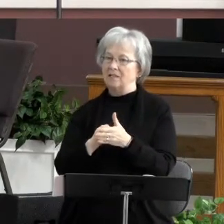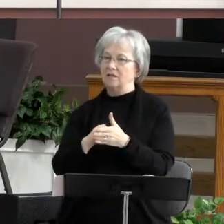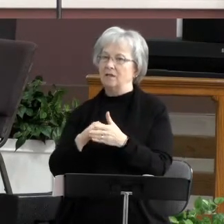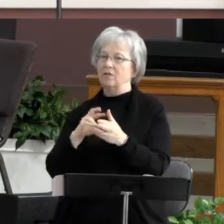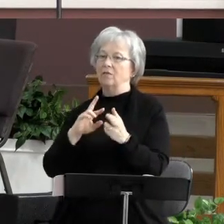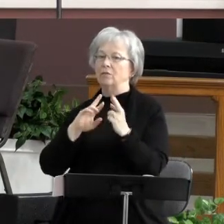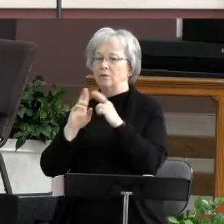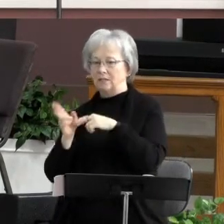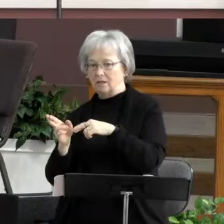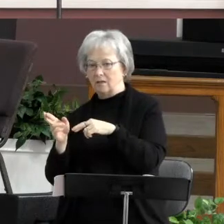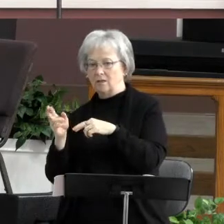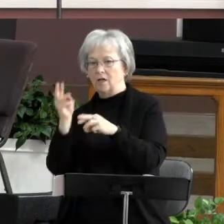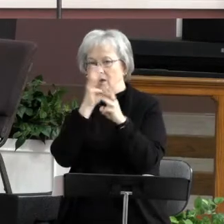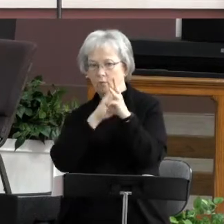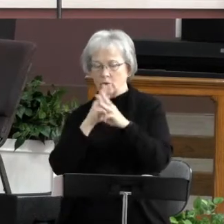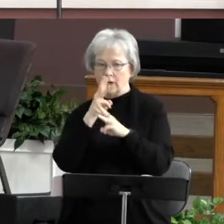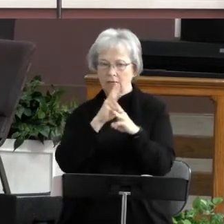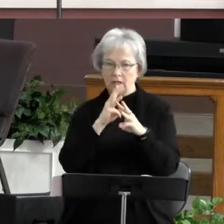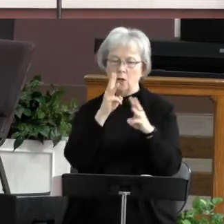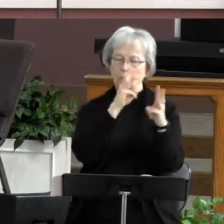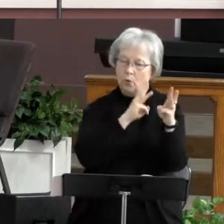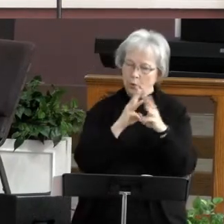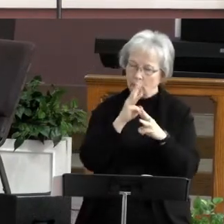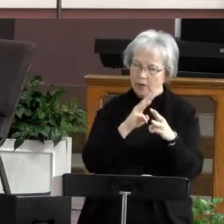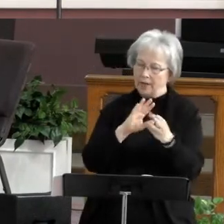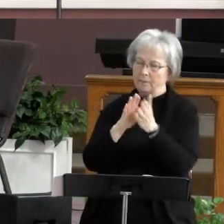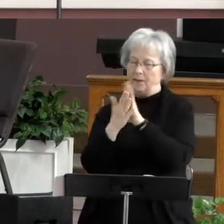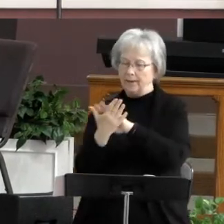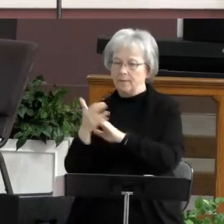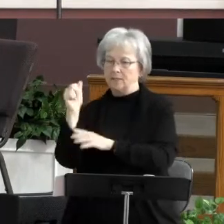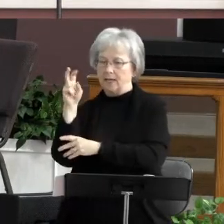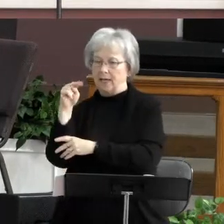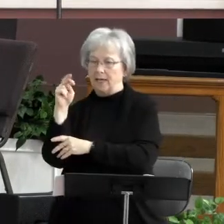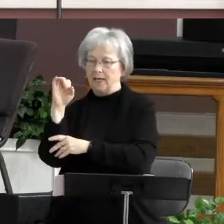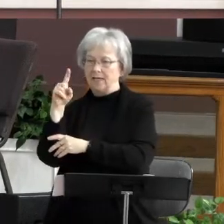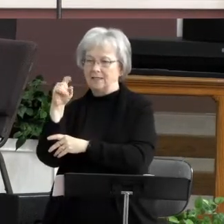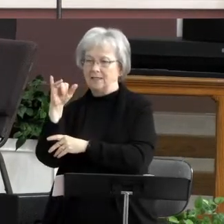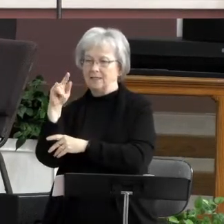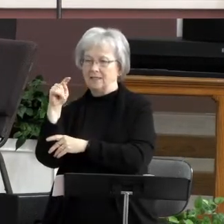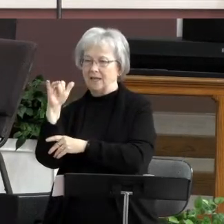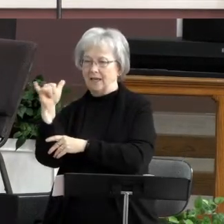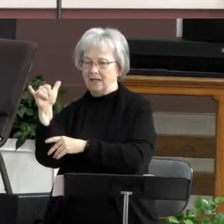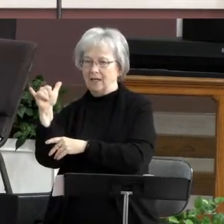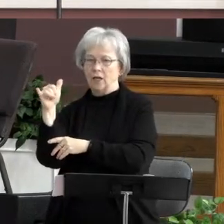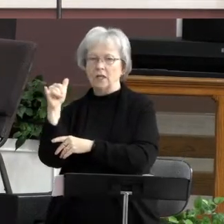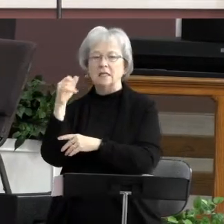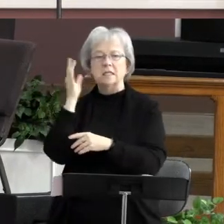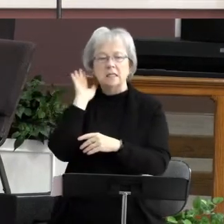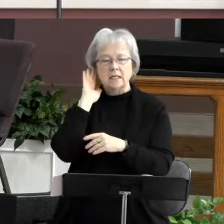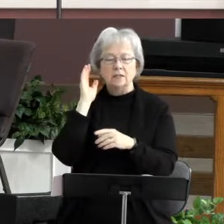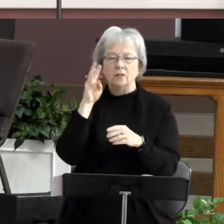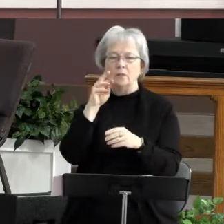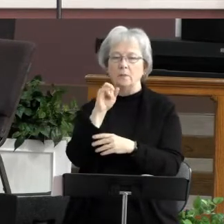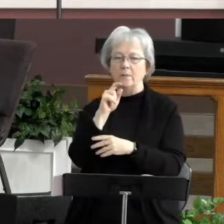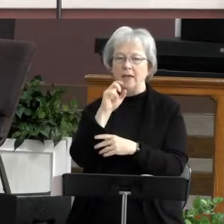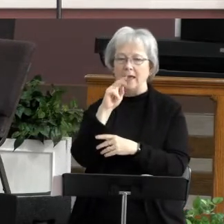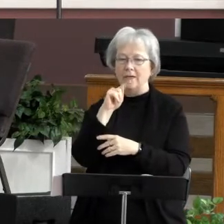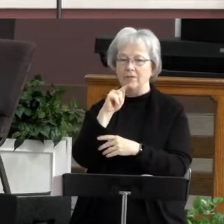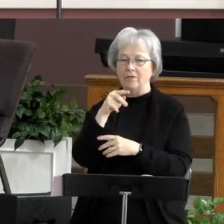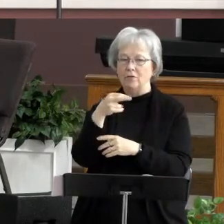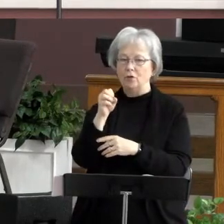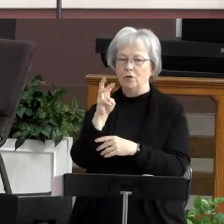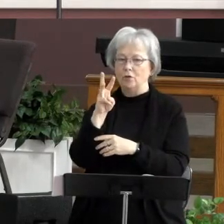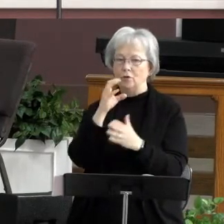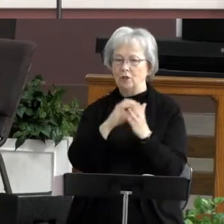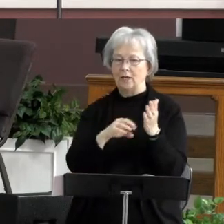talked about worrying before, but I want you to listen to this passage from Matthew chapter 6 that begins in verse 25,